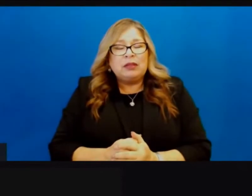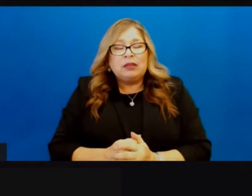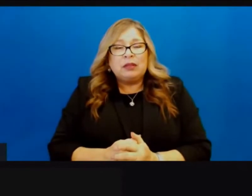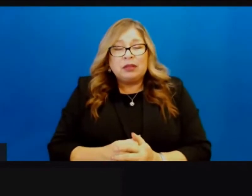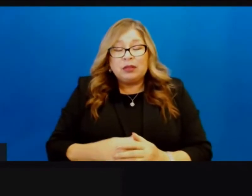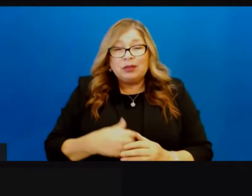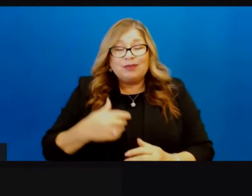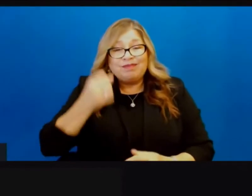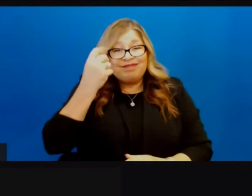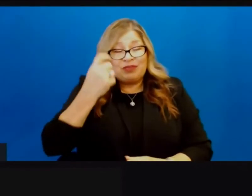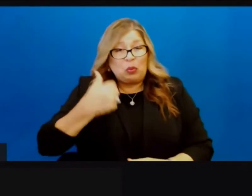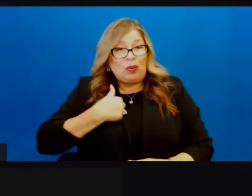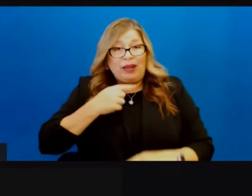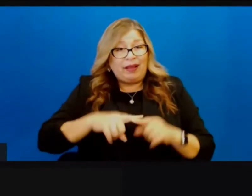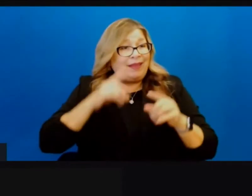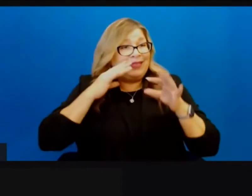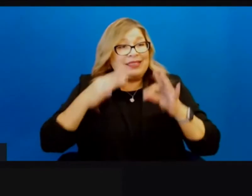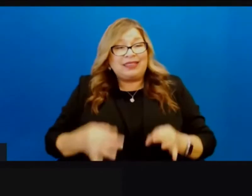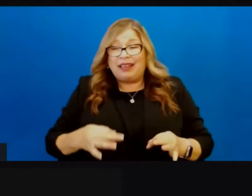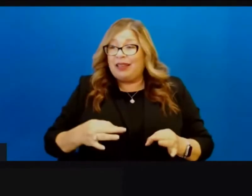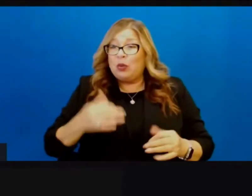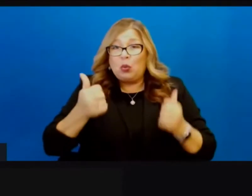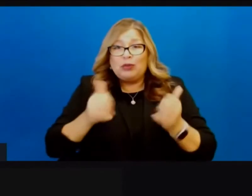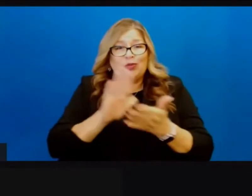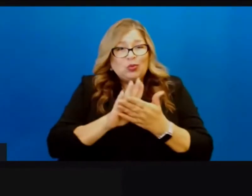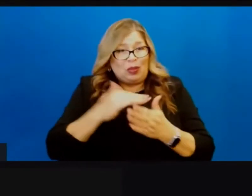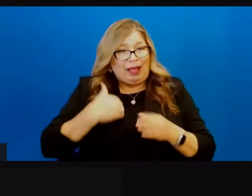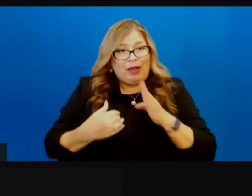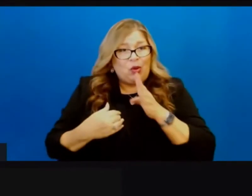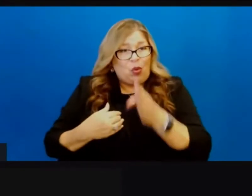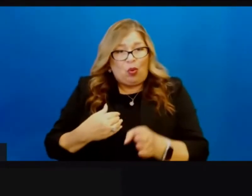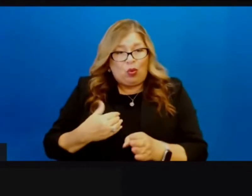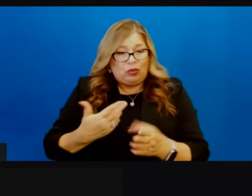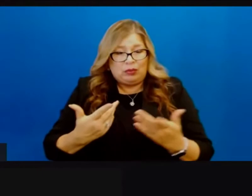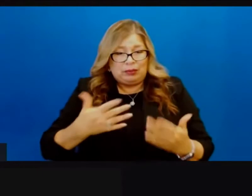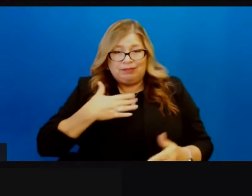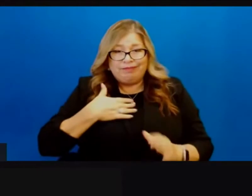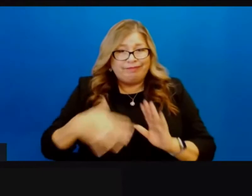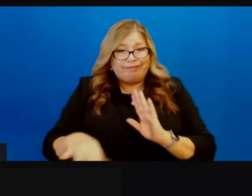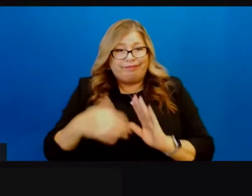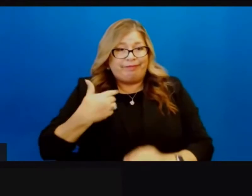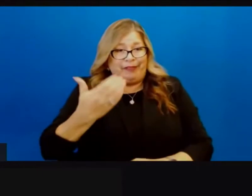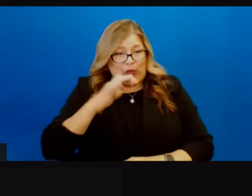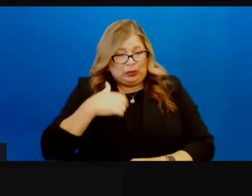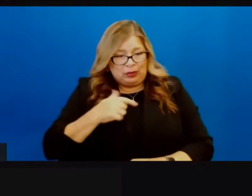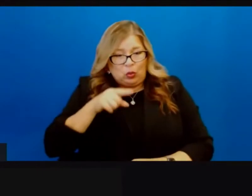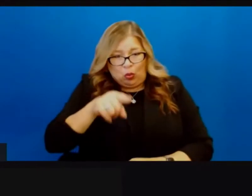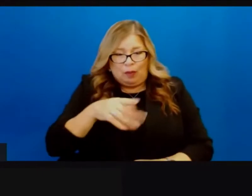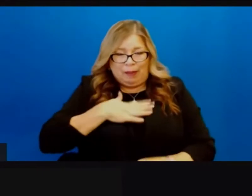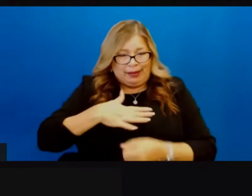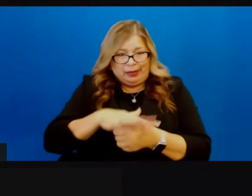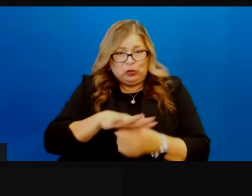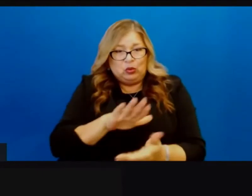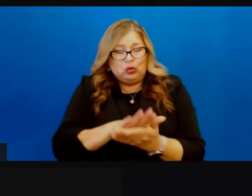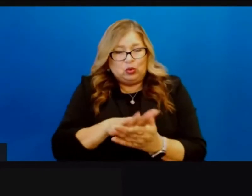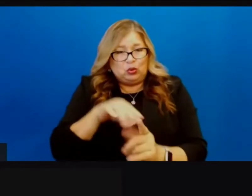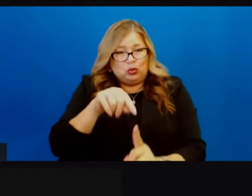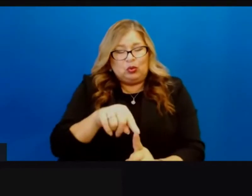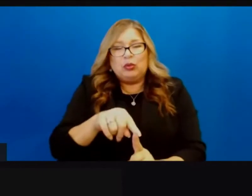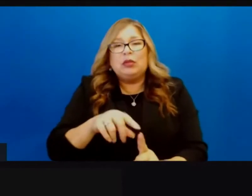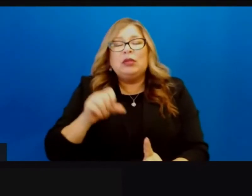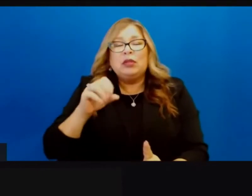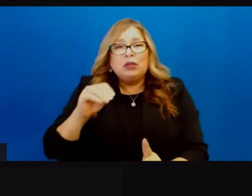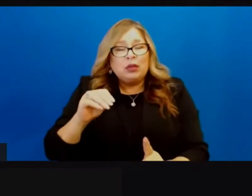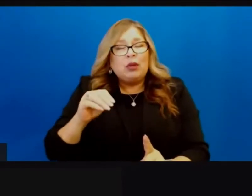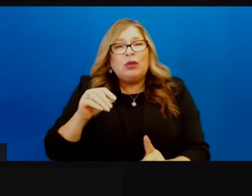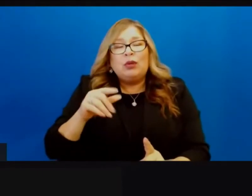you're attending, the conditions at that school are really left to making sure, by schools and